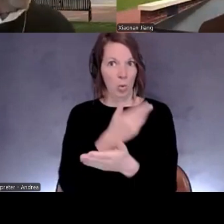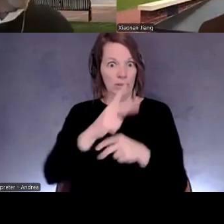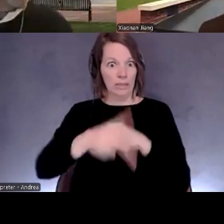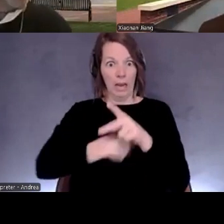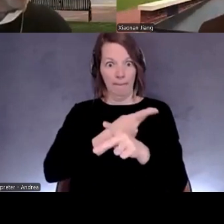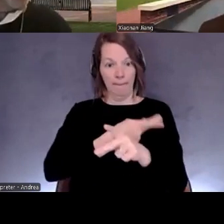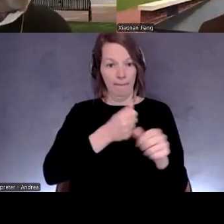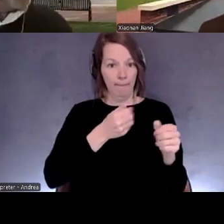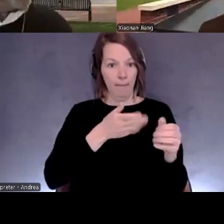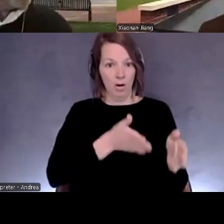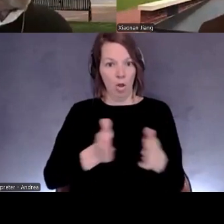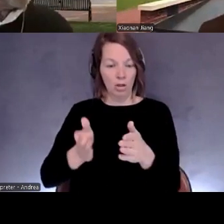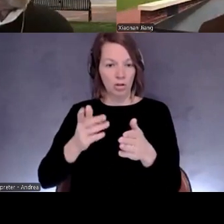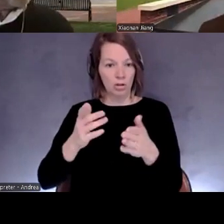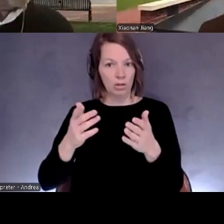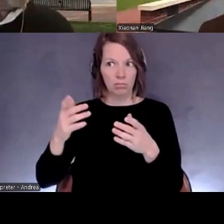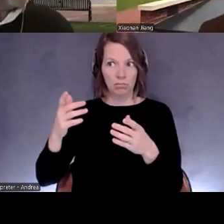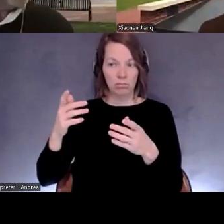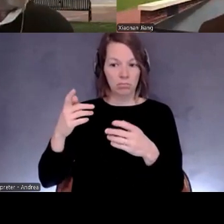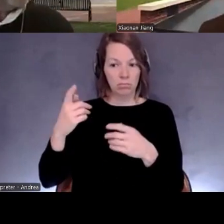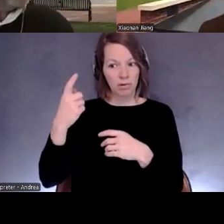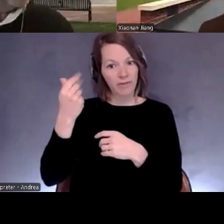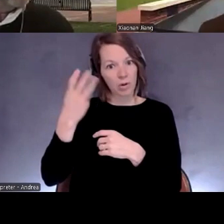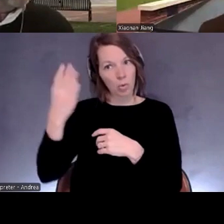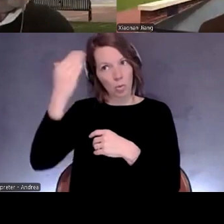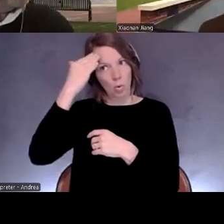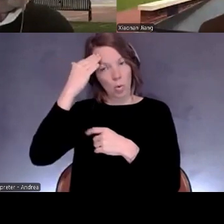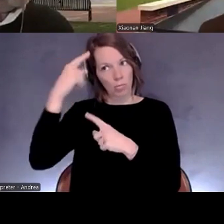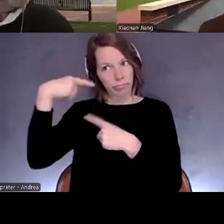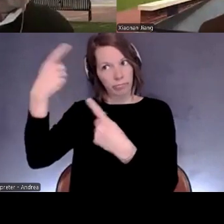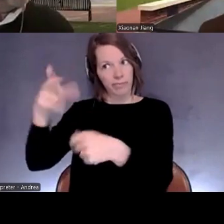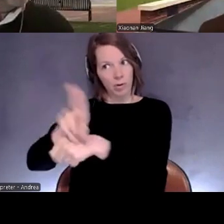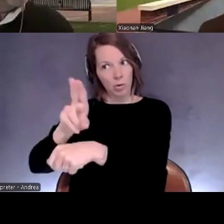methodology that existed for many years yet have